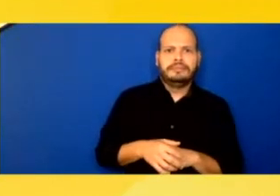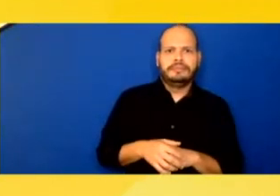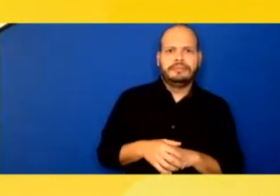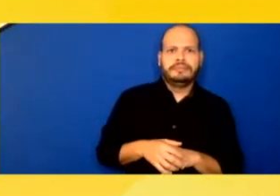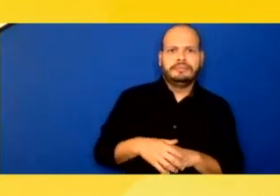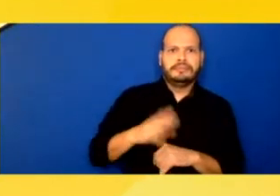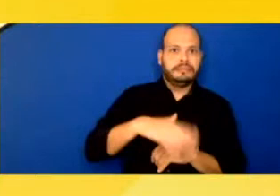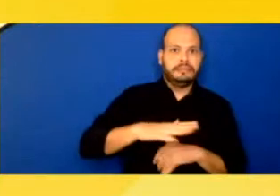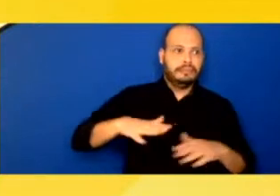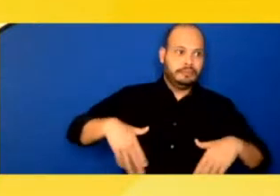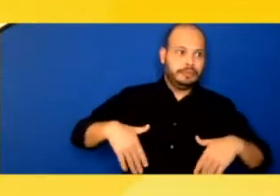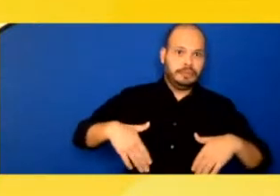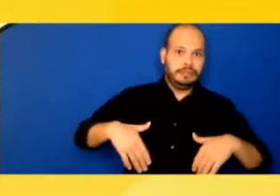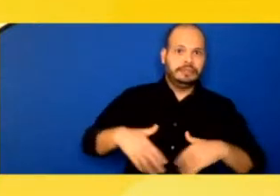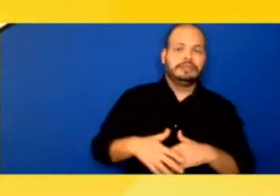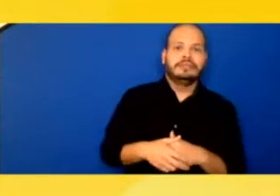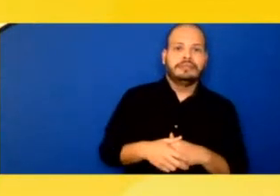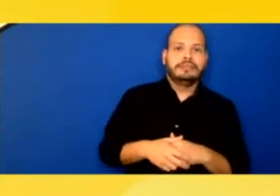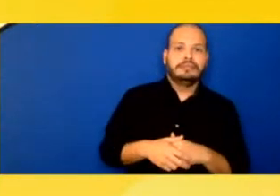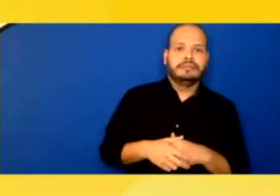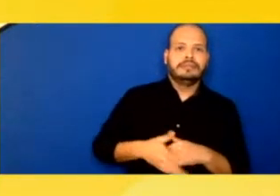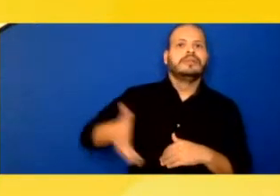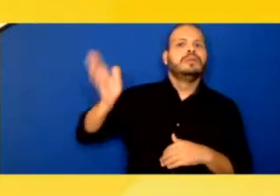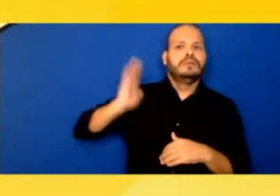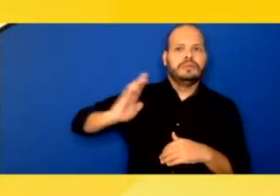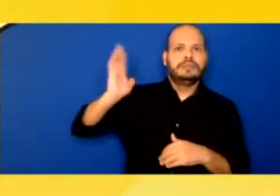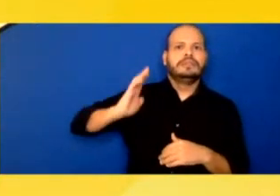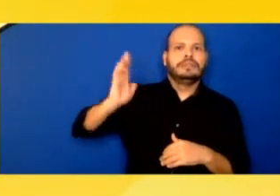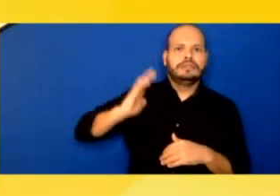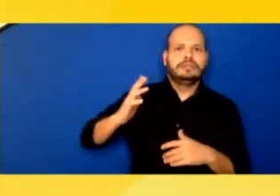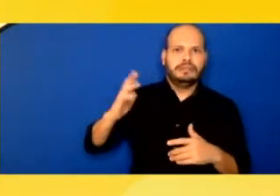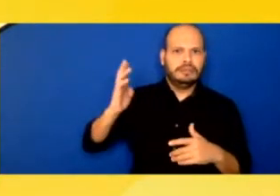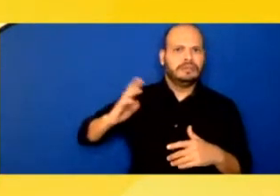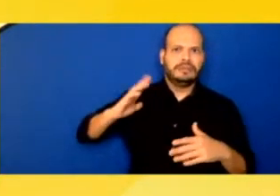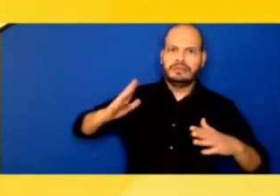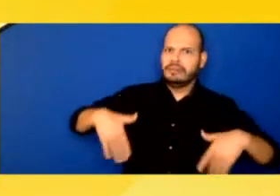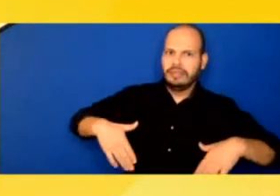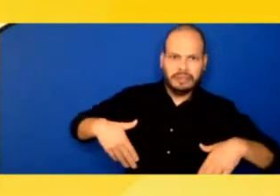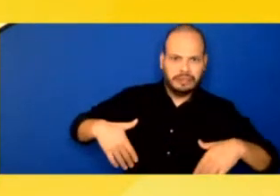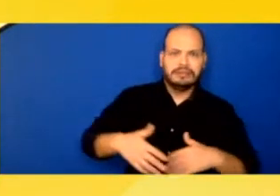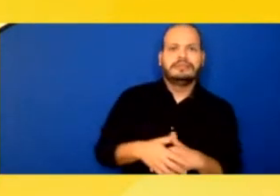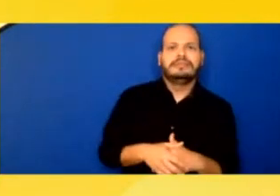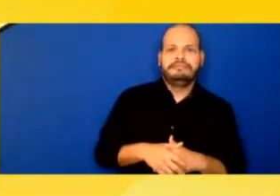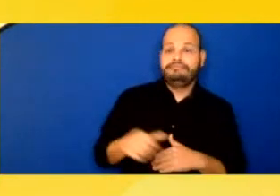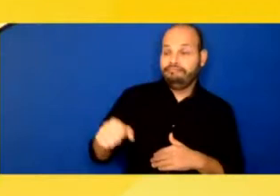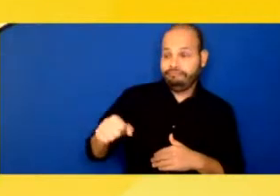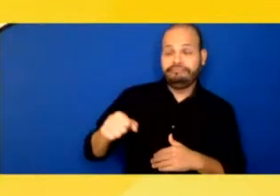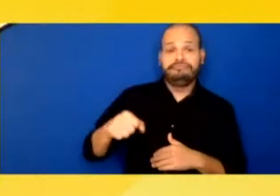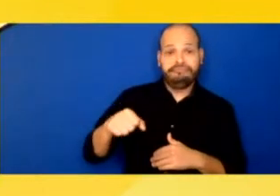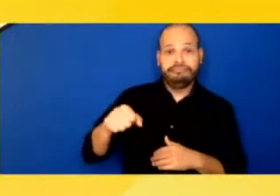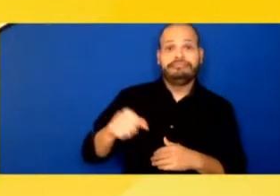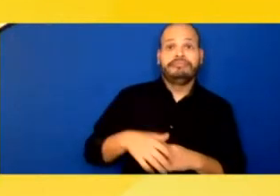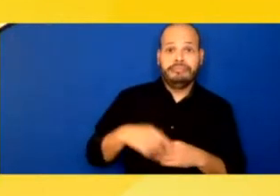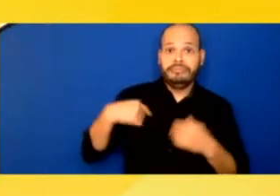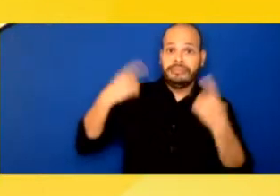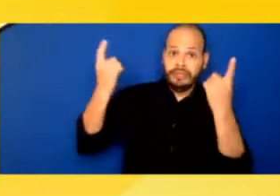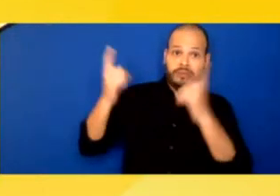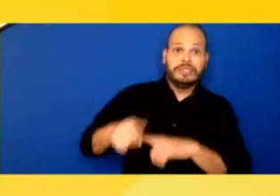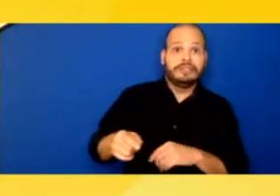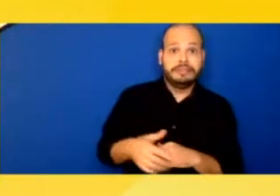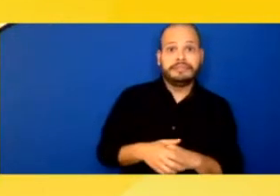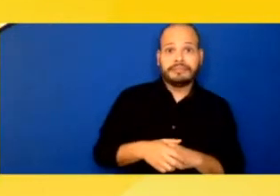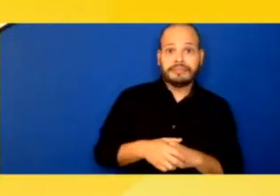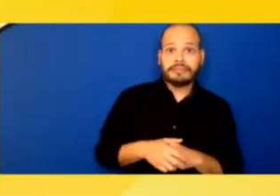because I know we're going to do it. Yeah. Do it on November and beyond November. Let's go to